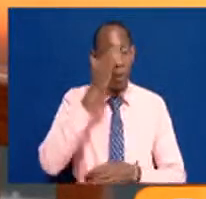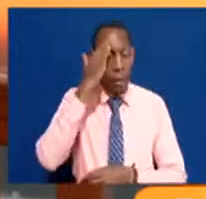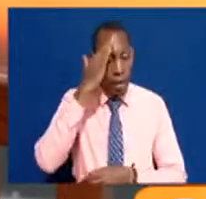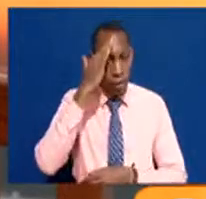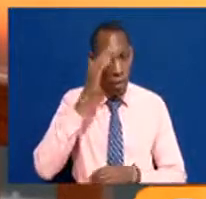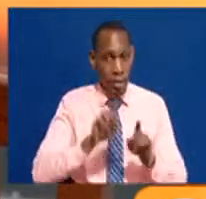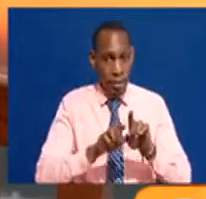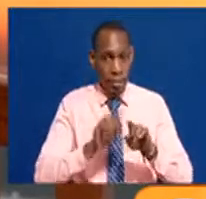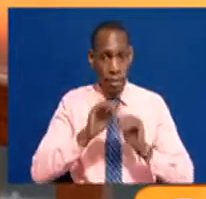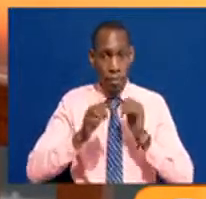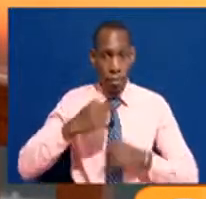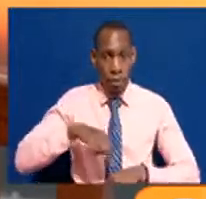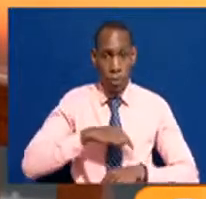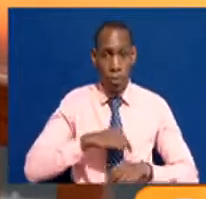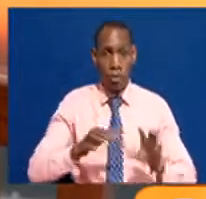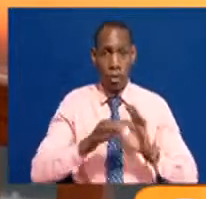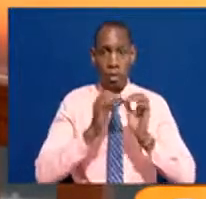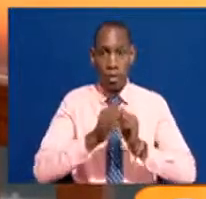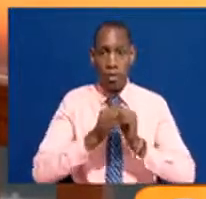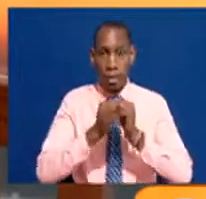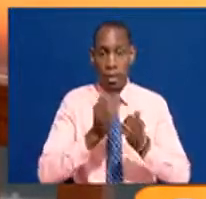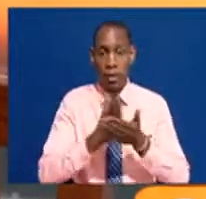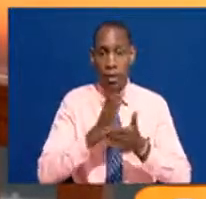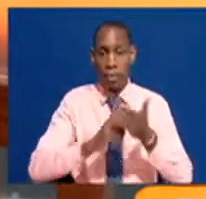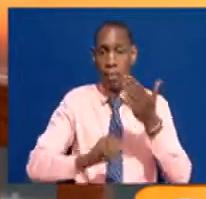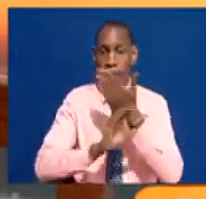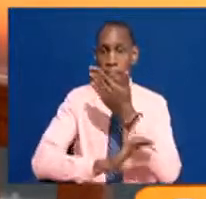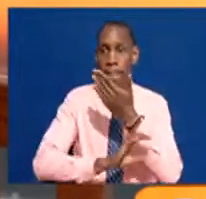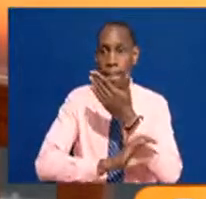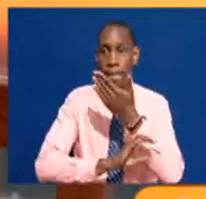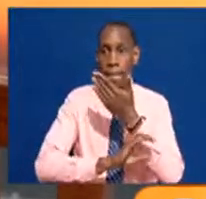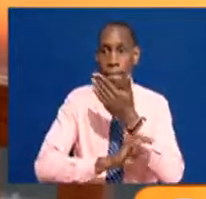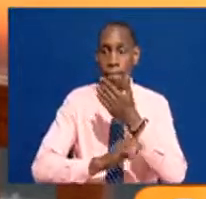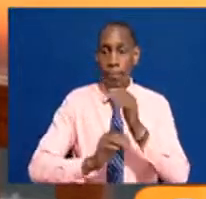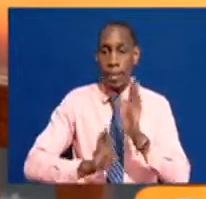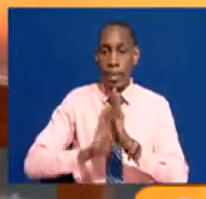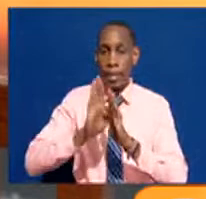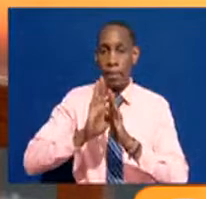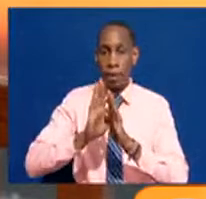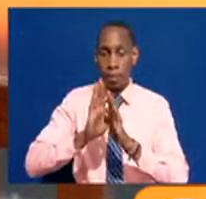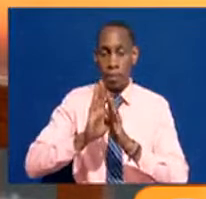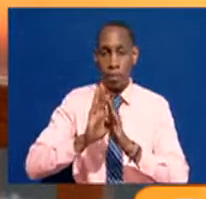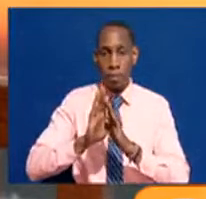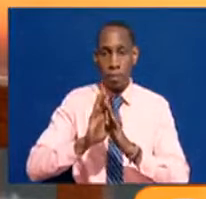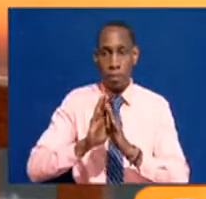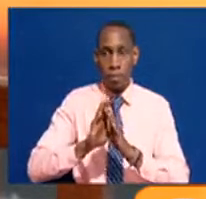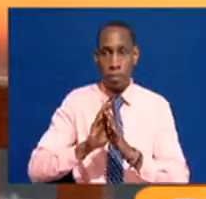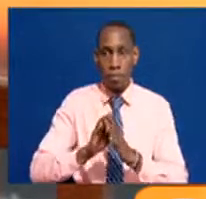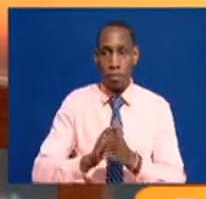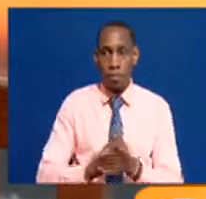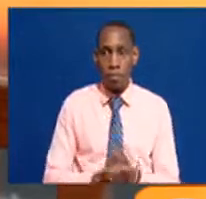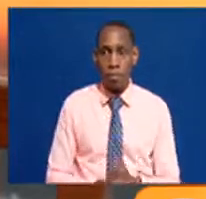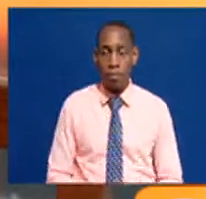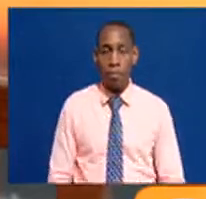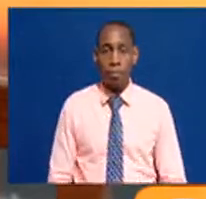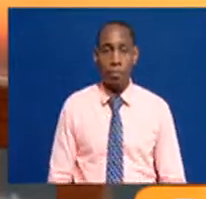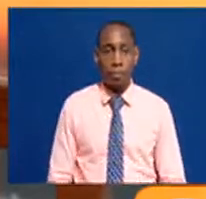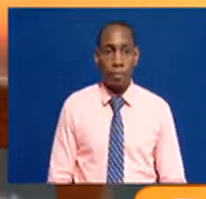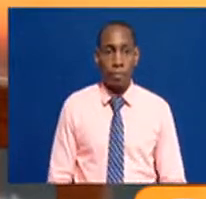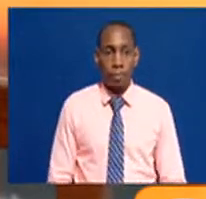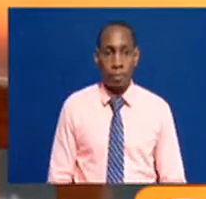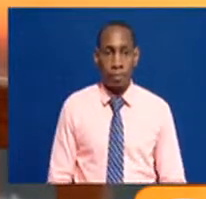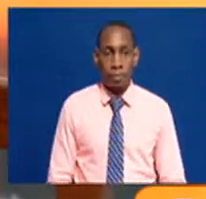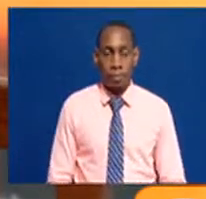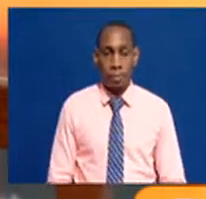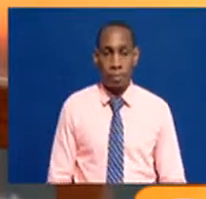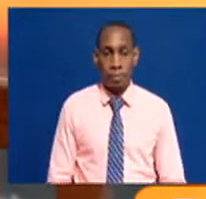that we all come together and we ensure that this country moves to the next level. Absolutely. On behalf of our people, the